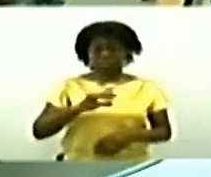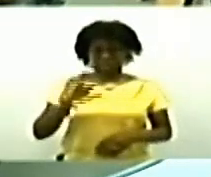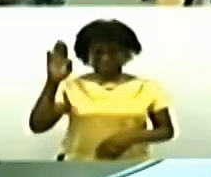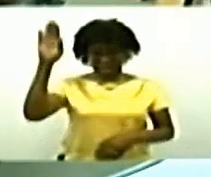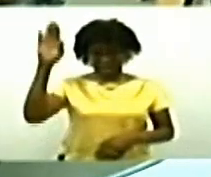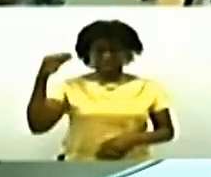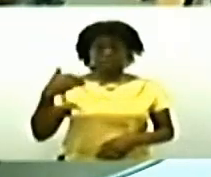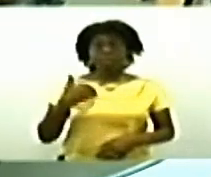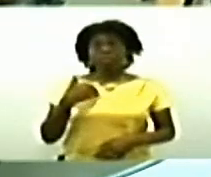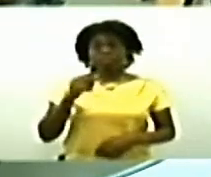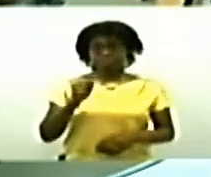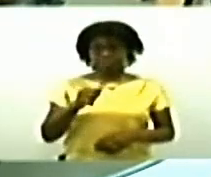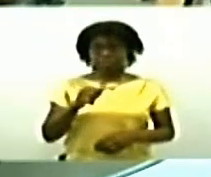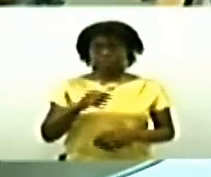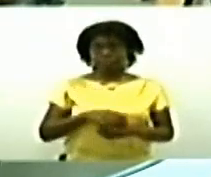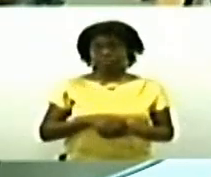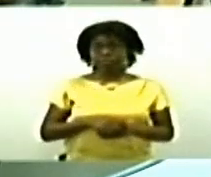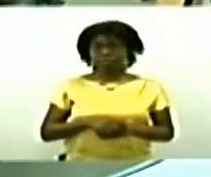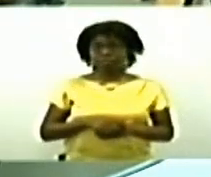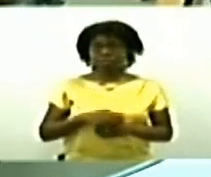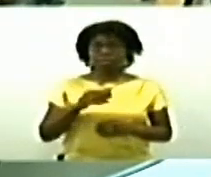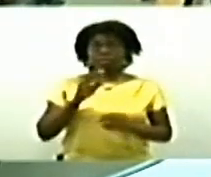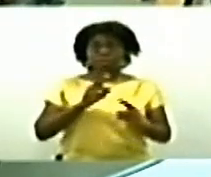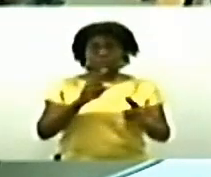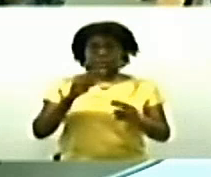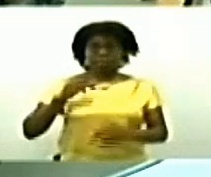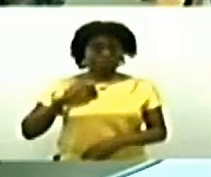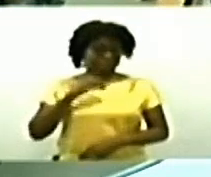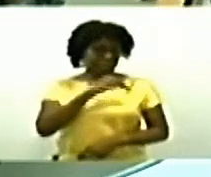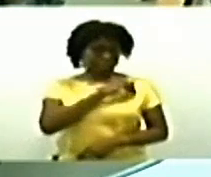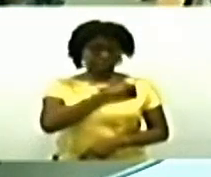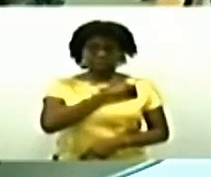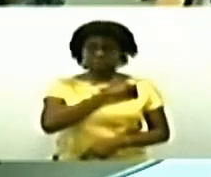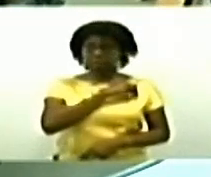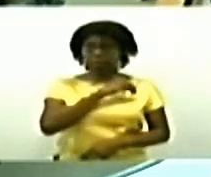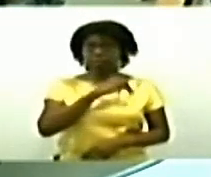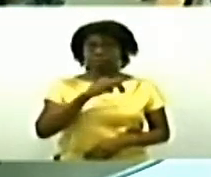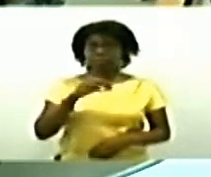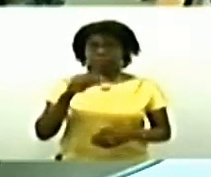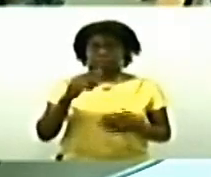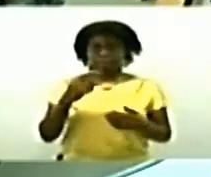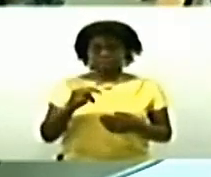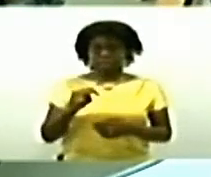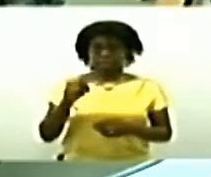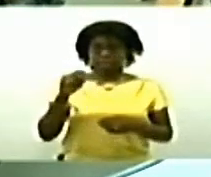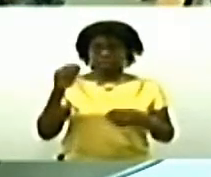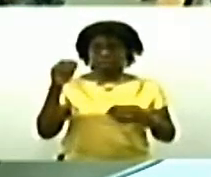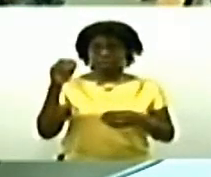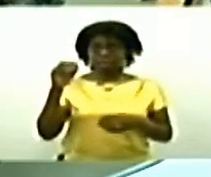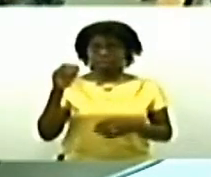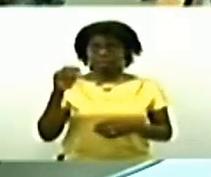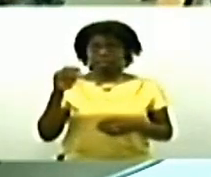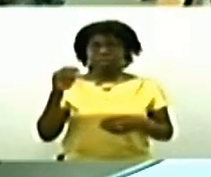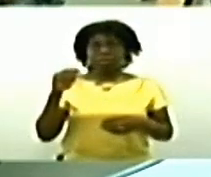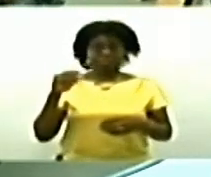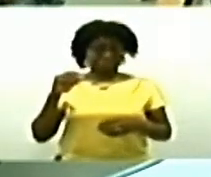now have it. Honorable members, the Senate now resumes in full